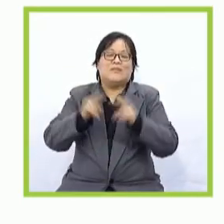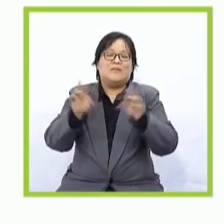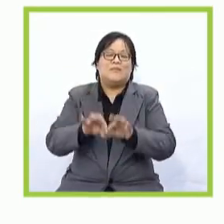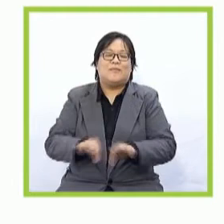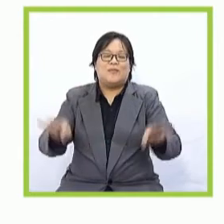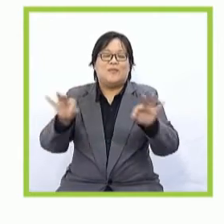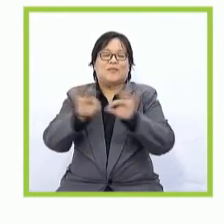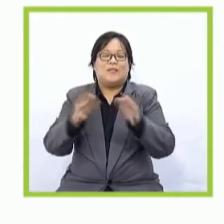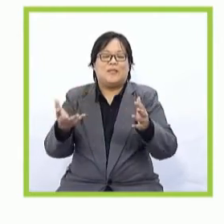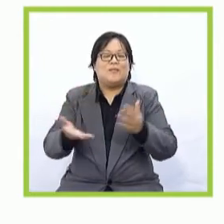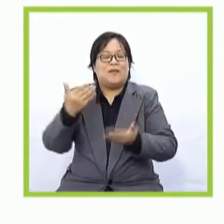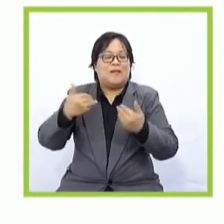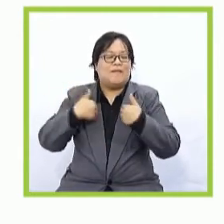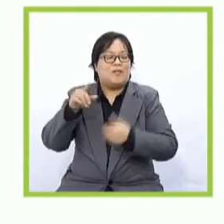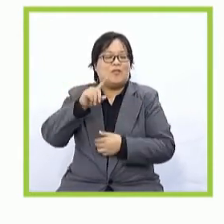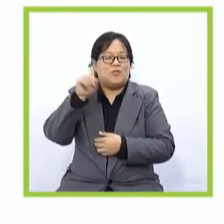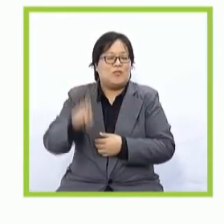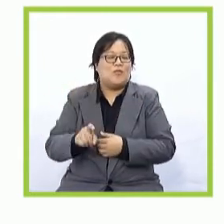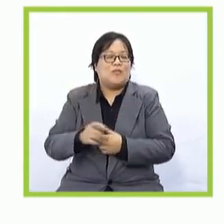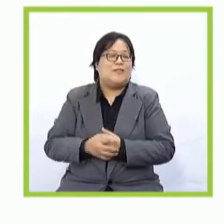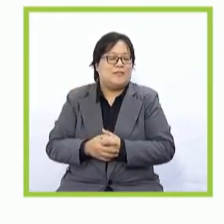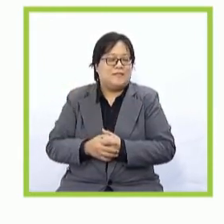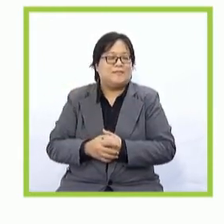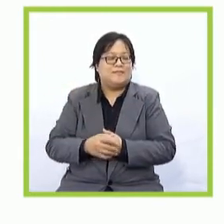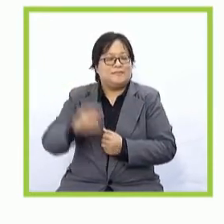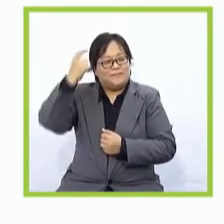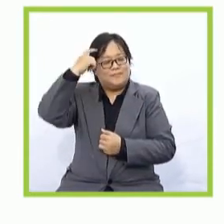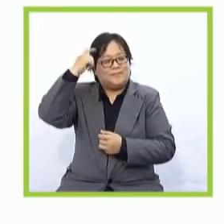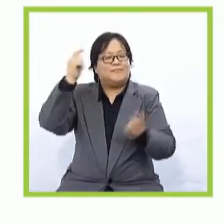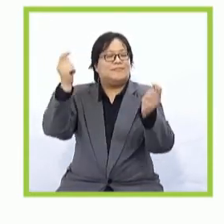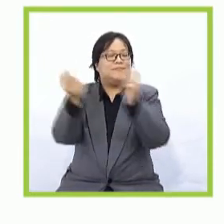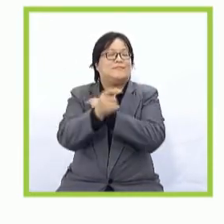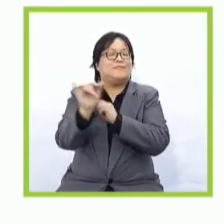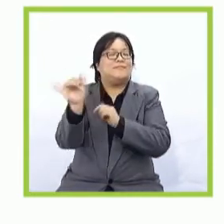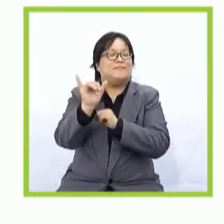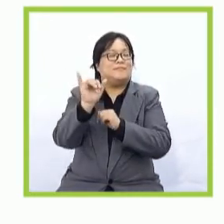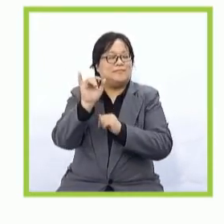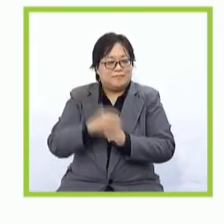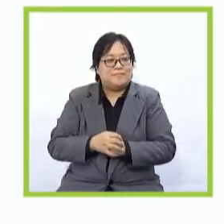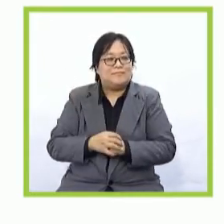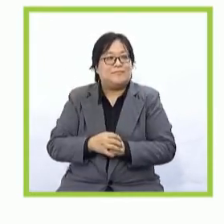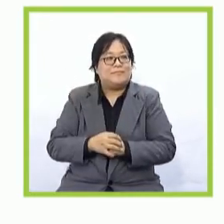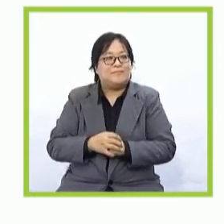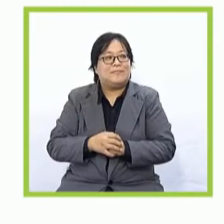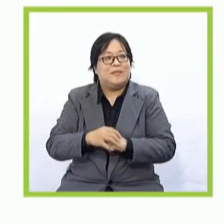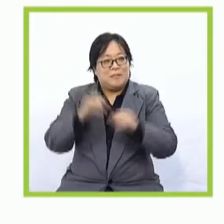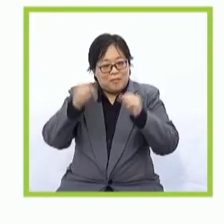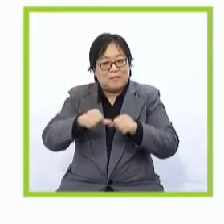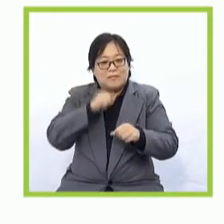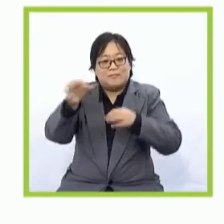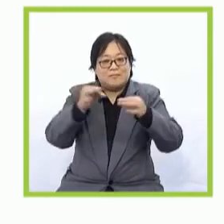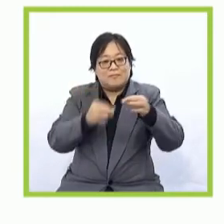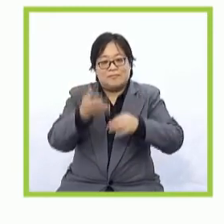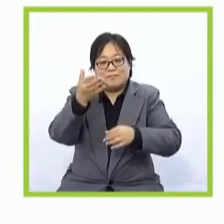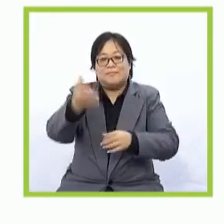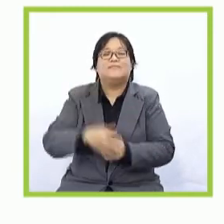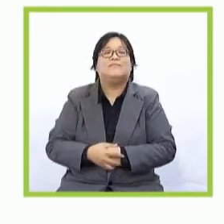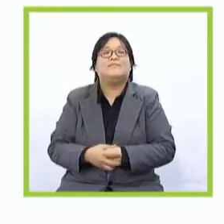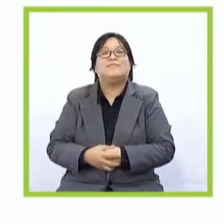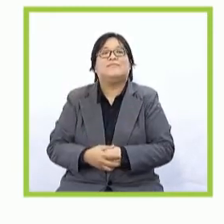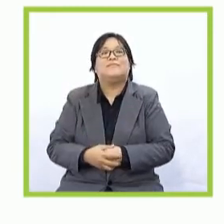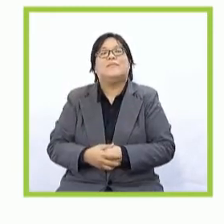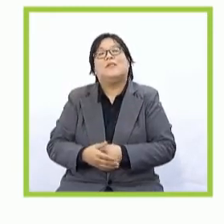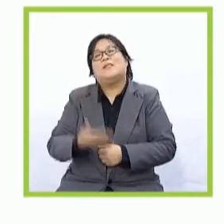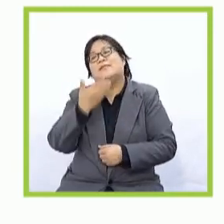I guess, a question on the mindset shift also there. So can you just talk to me a little bit about that?